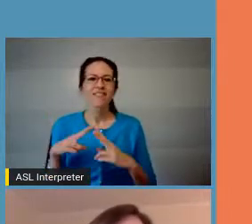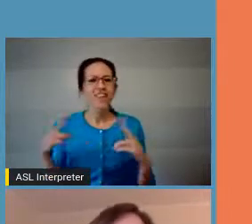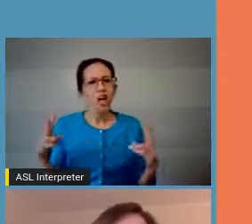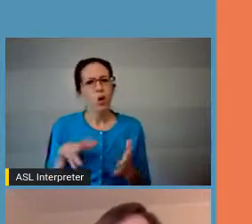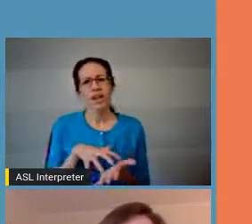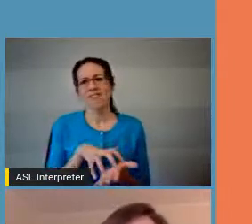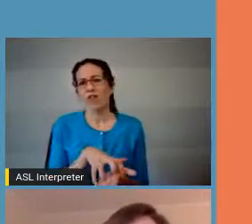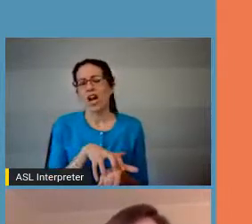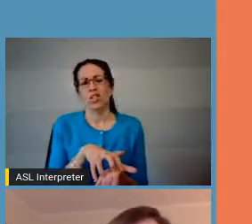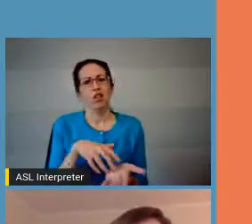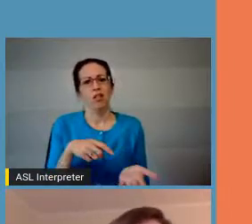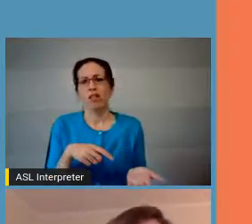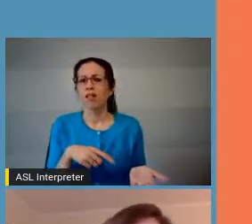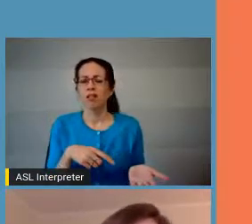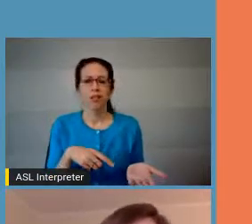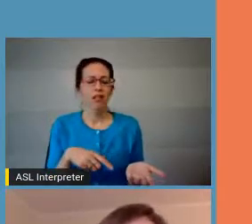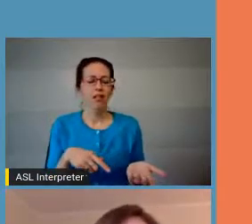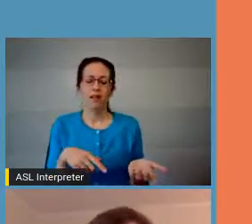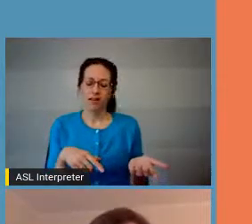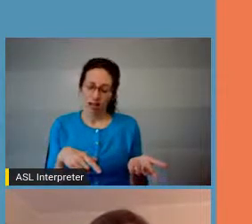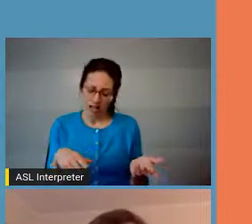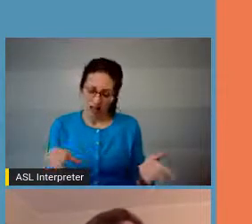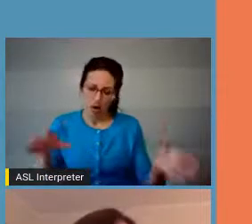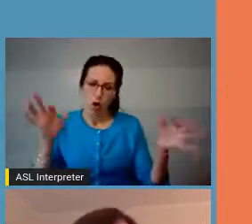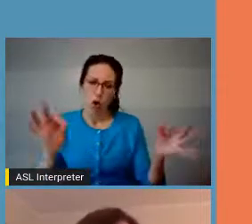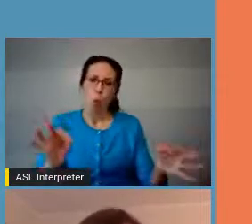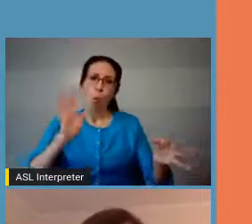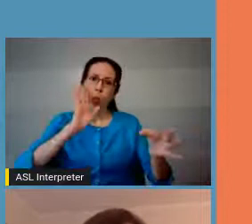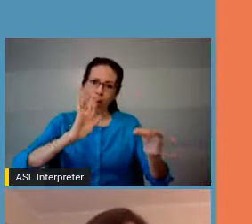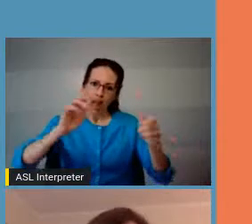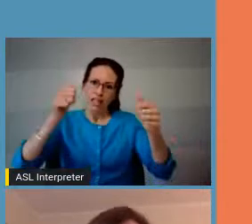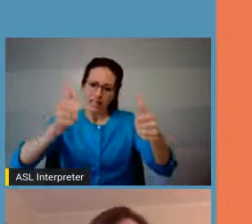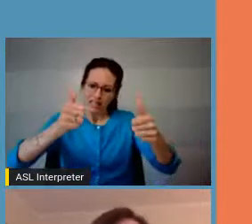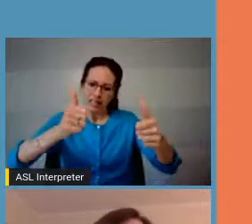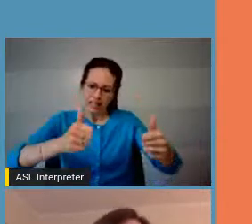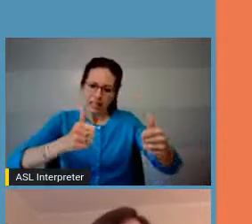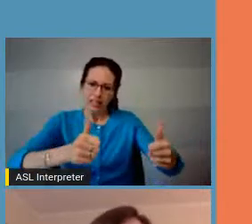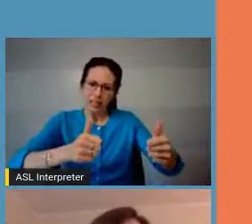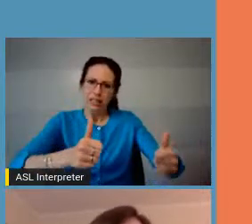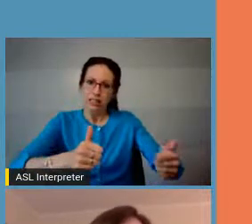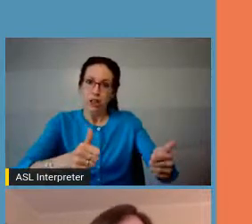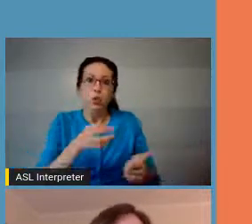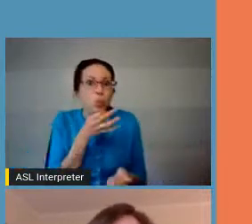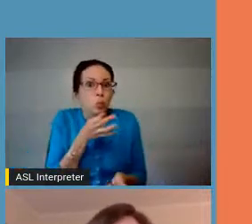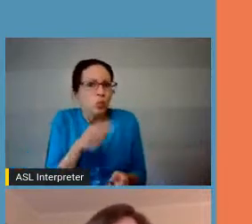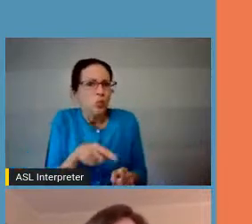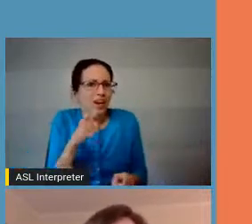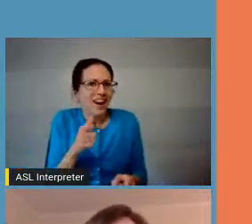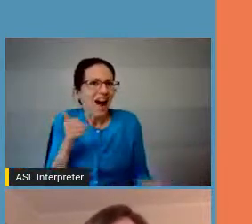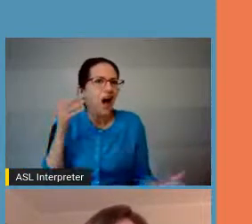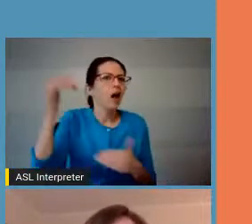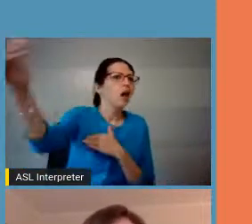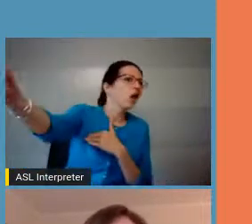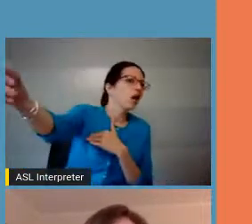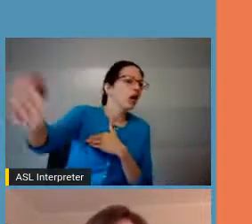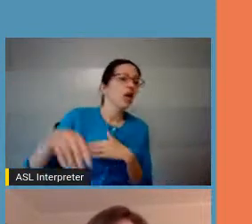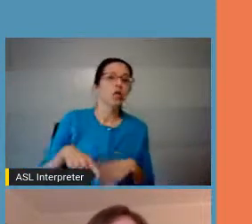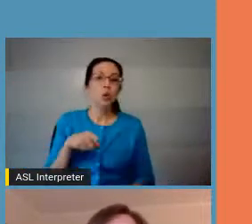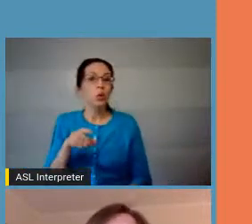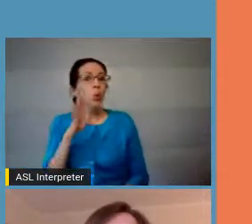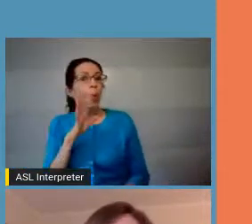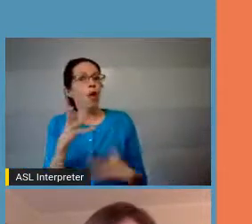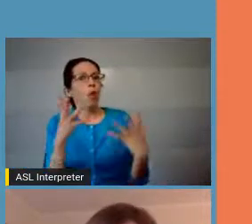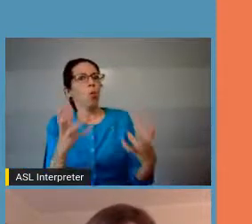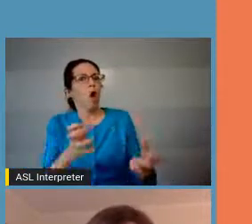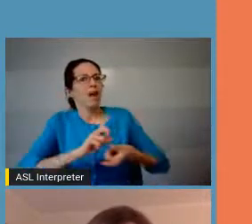is destined to deteriorate in the near future rather than the far. So they're going to want to digitize these